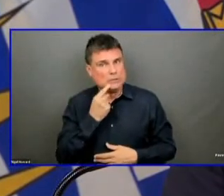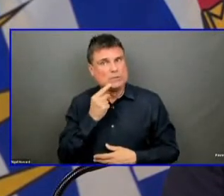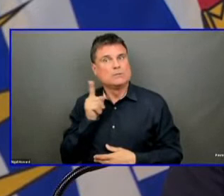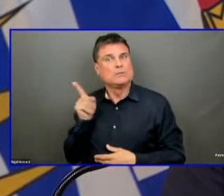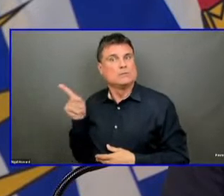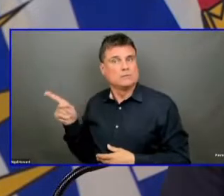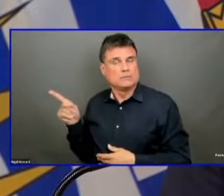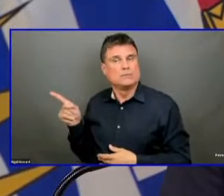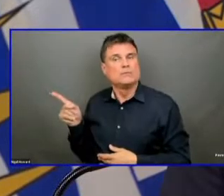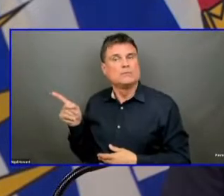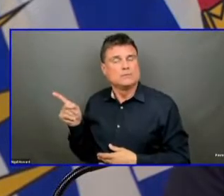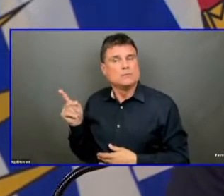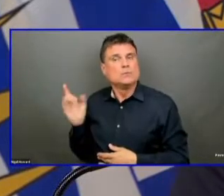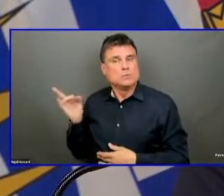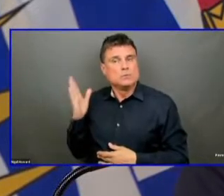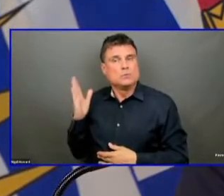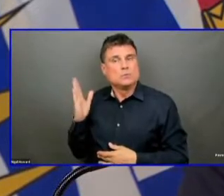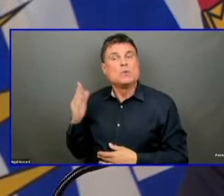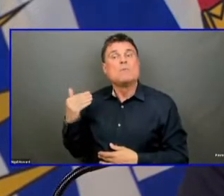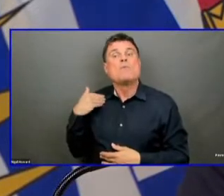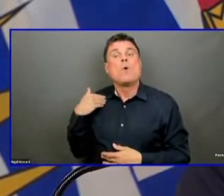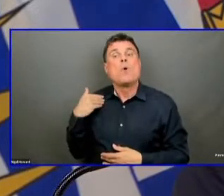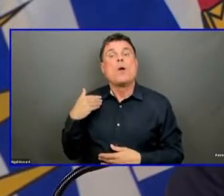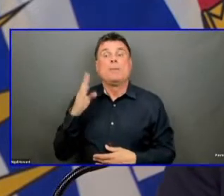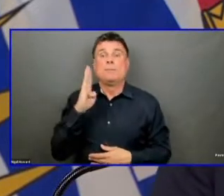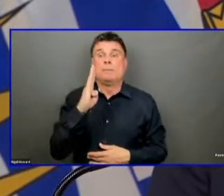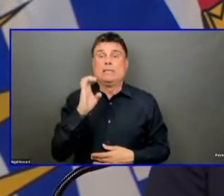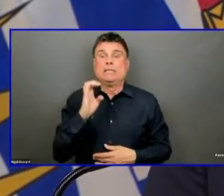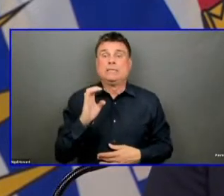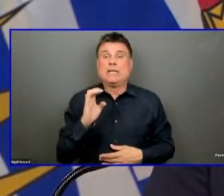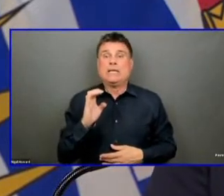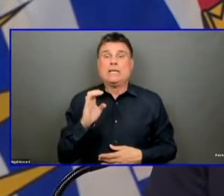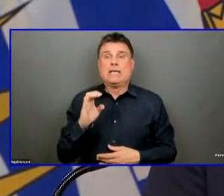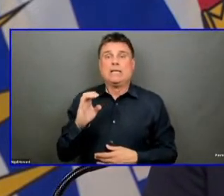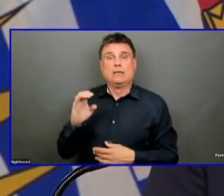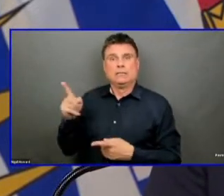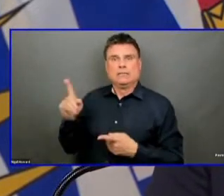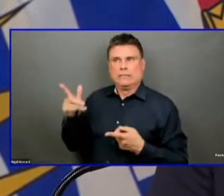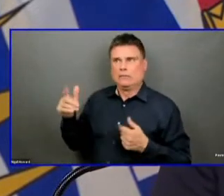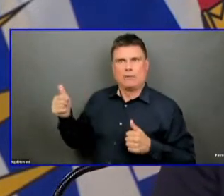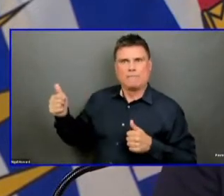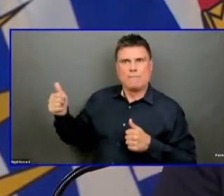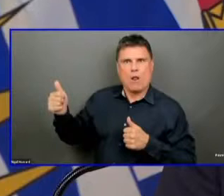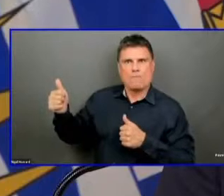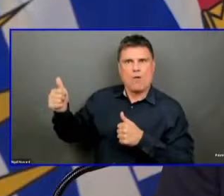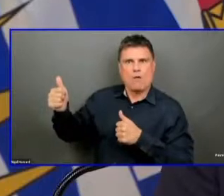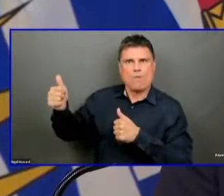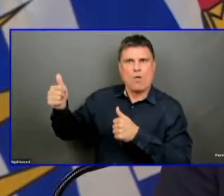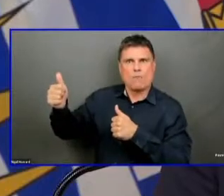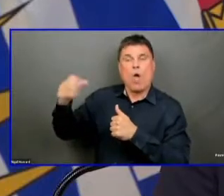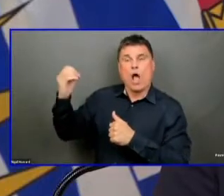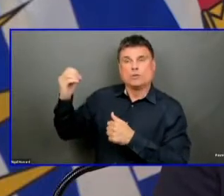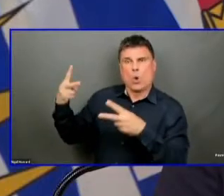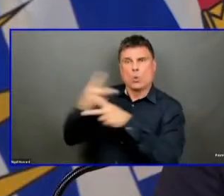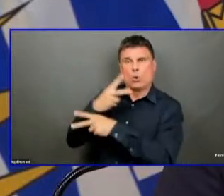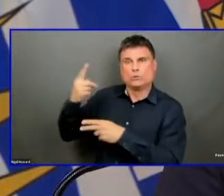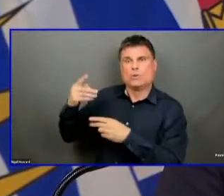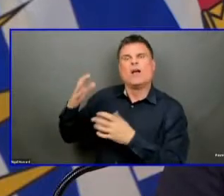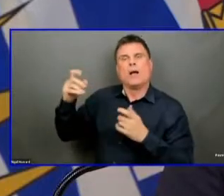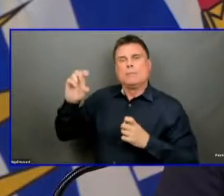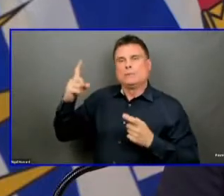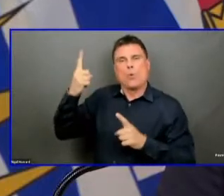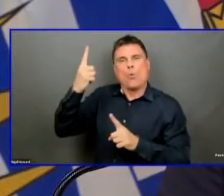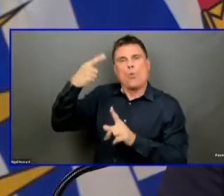situation? Yeah, I think the comment I made about us being a month behind Ontario, that was